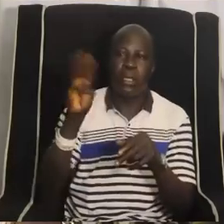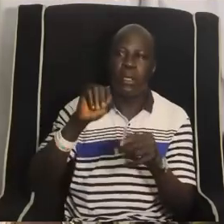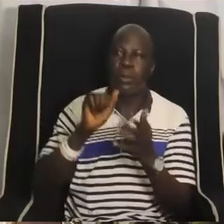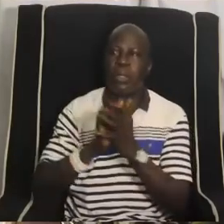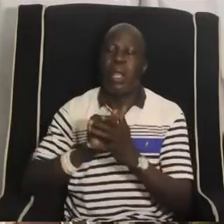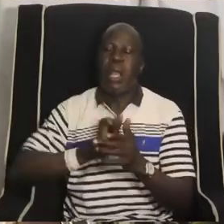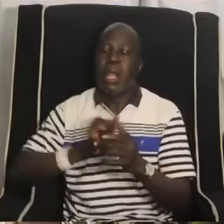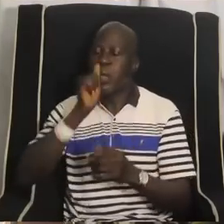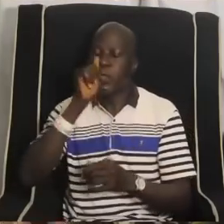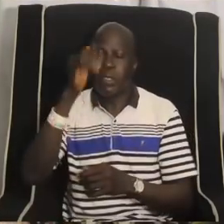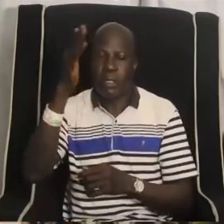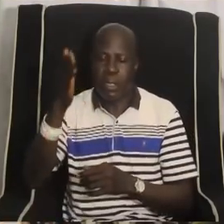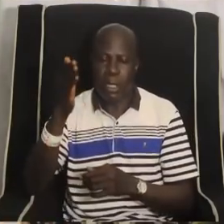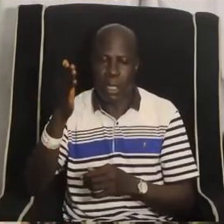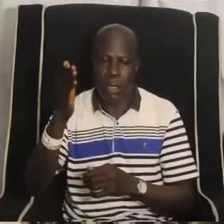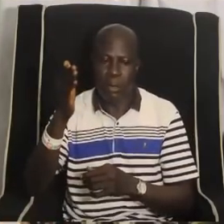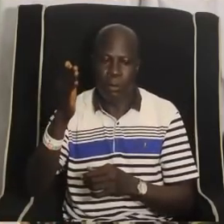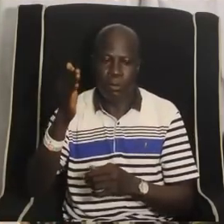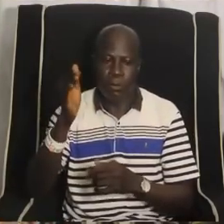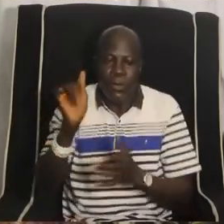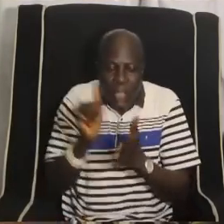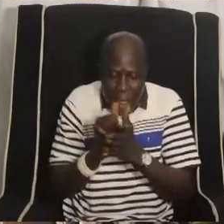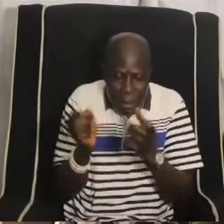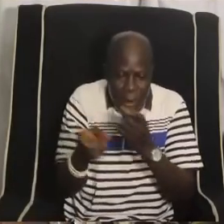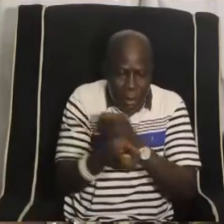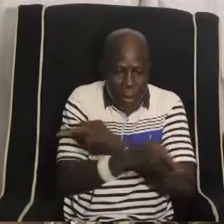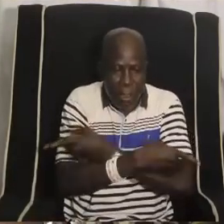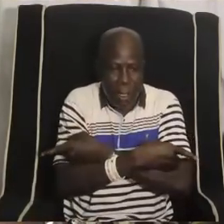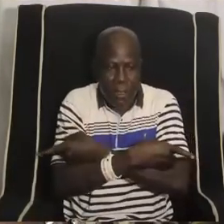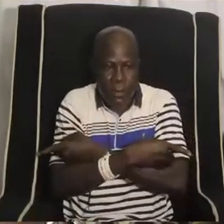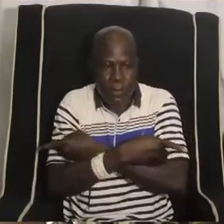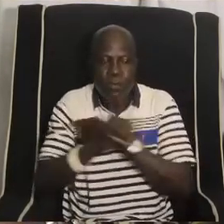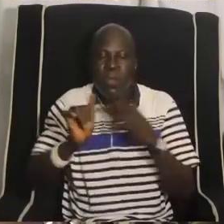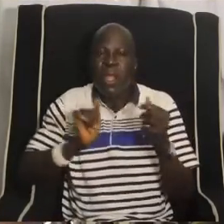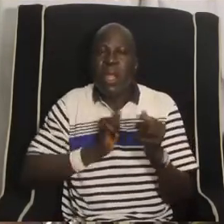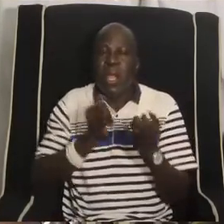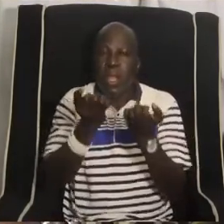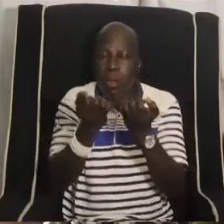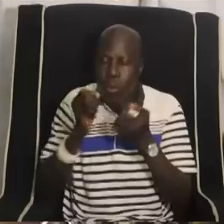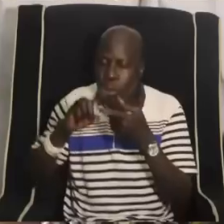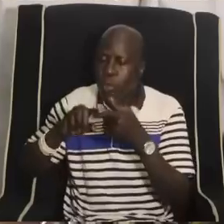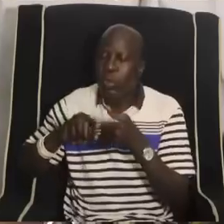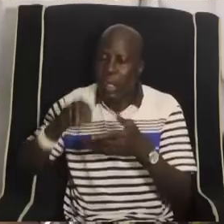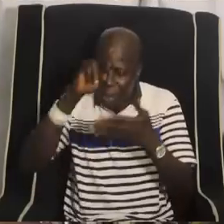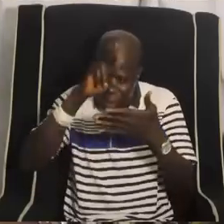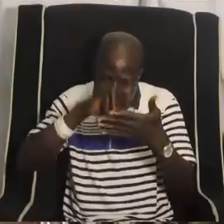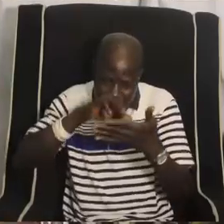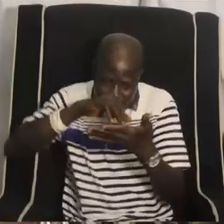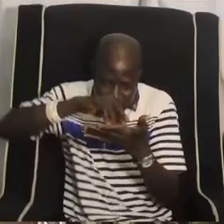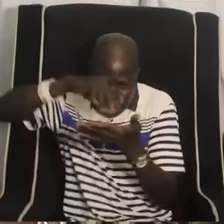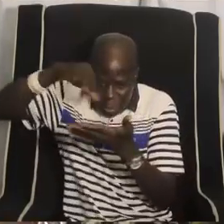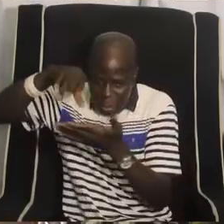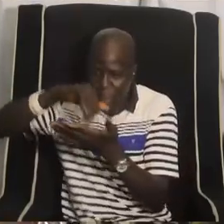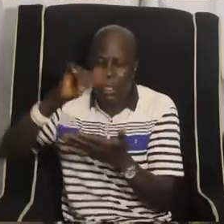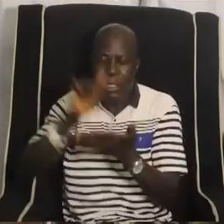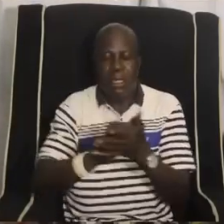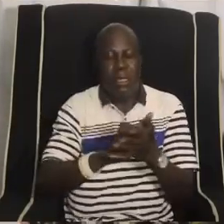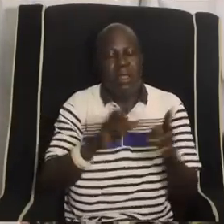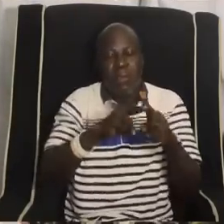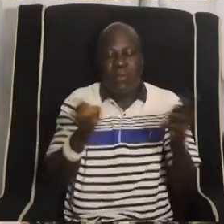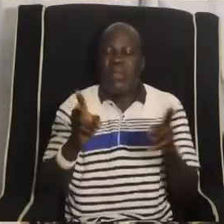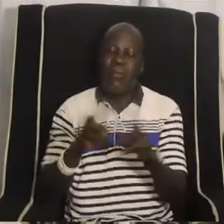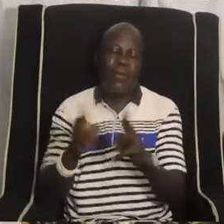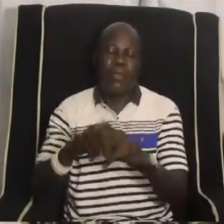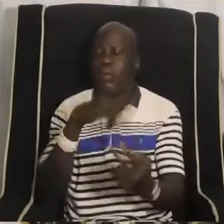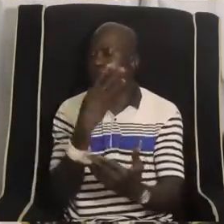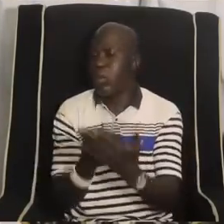Mose. Mose. Hey, ọjọ́ yẹn. That day. Mo fẹ́ kó lọ ka chapter yẹn dáadáa. I want to read that verse very well. Ó